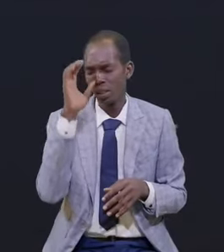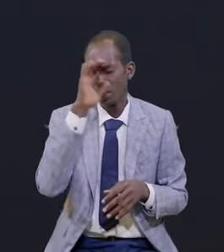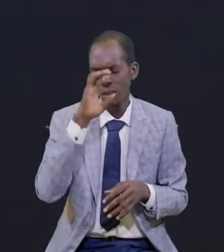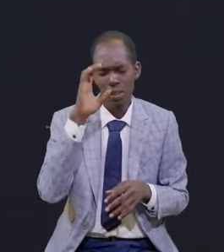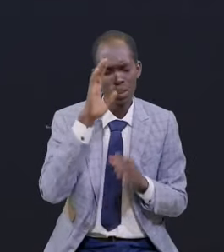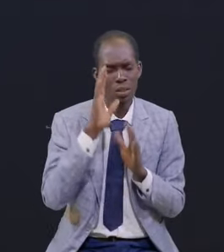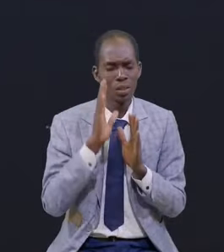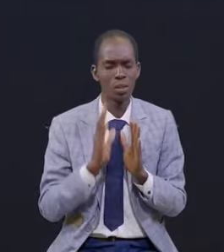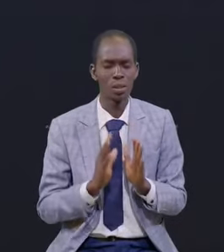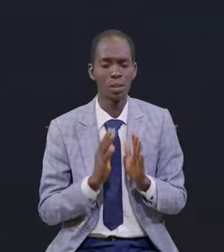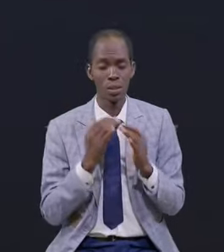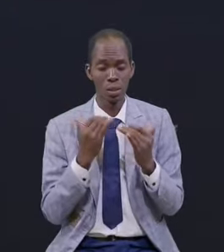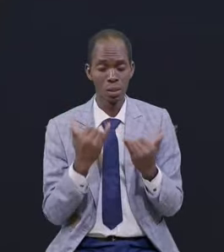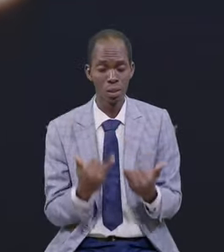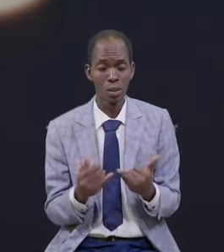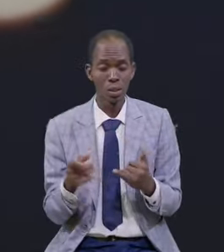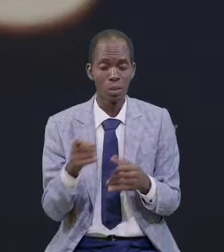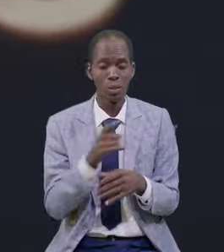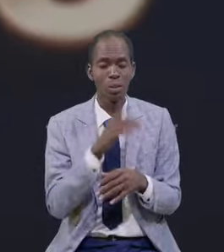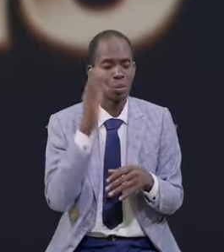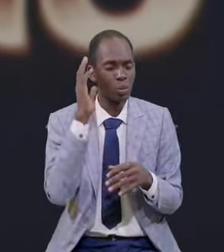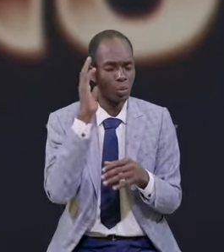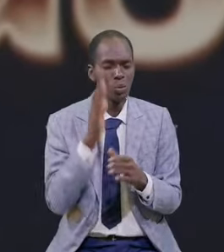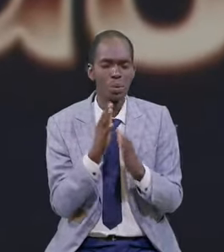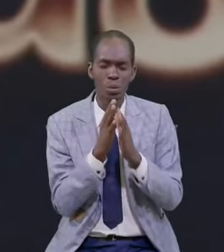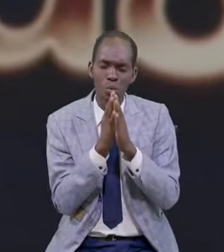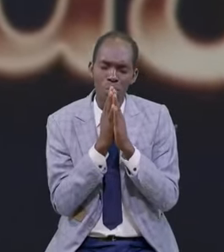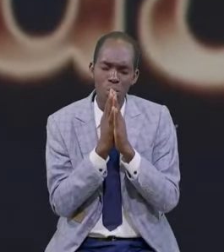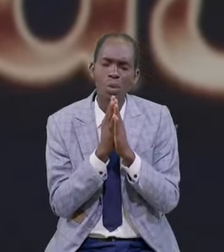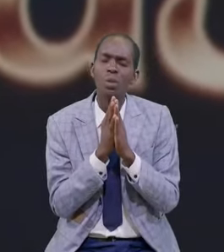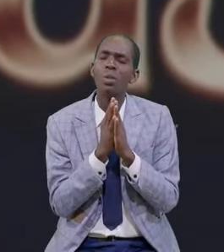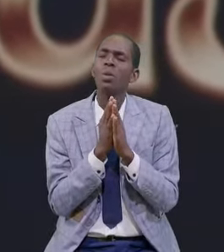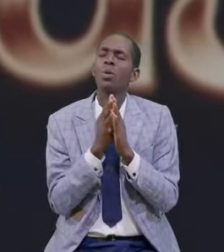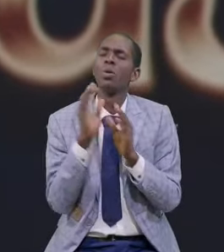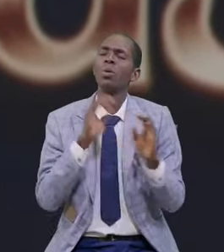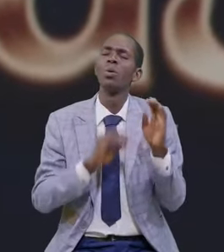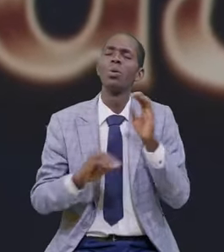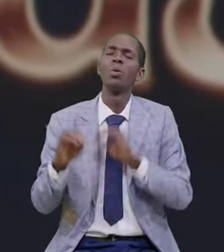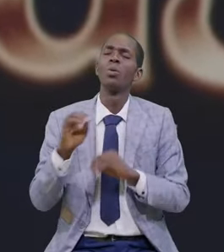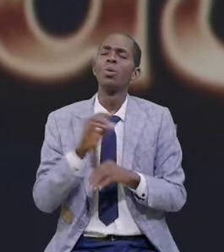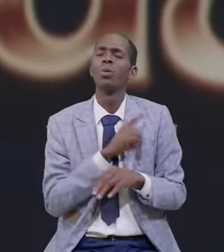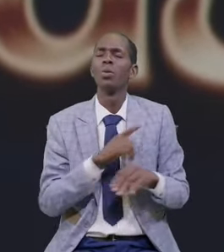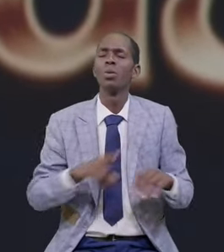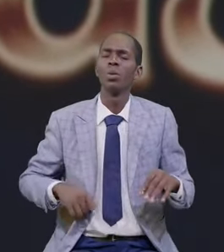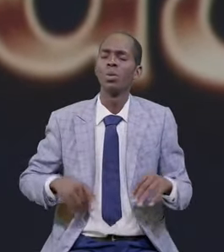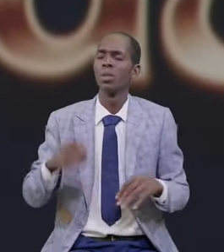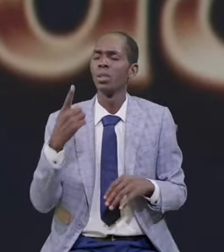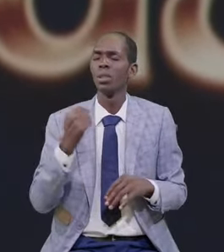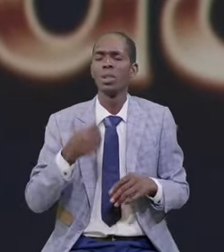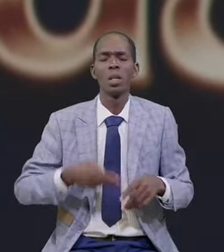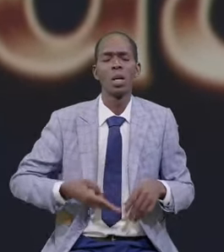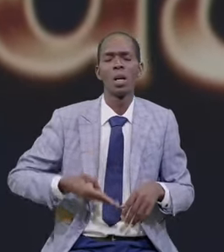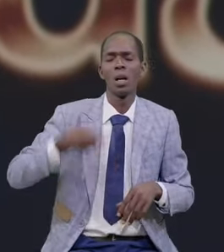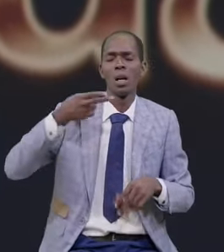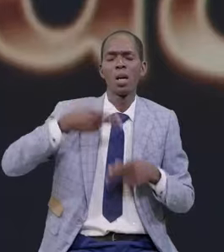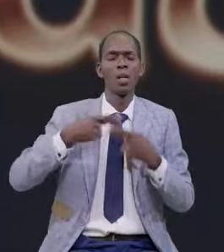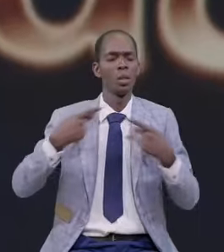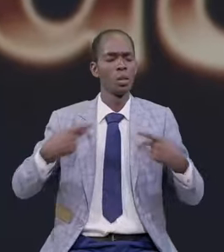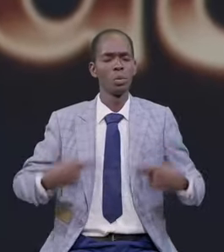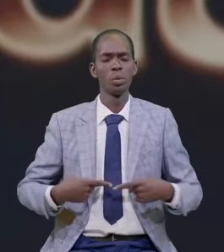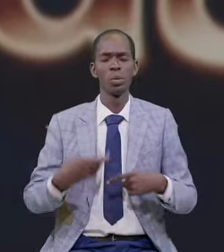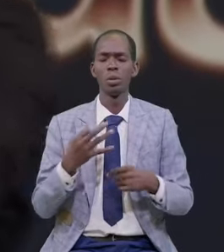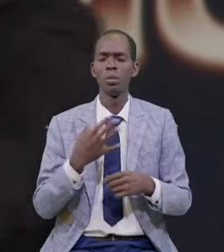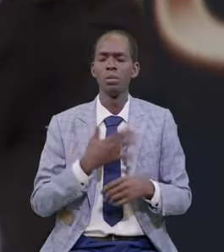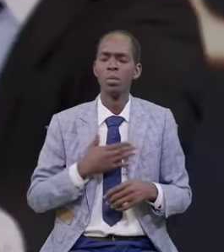priest for my soul you are interceding for me and I come before the high priest now